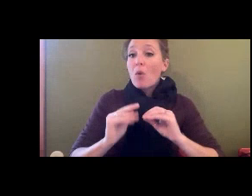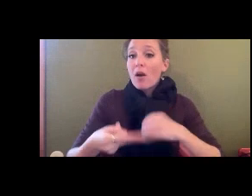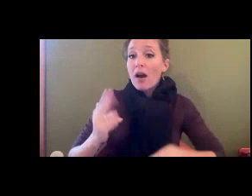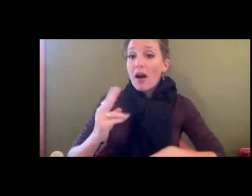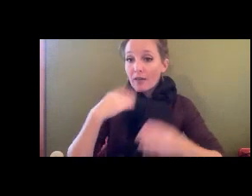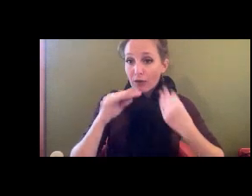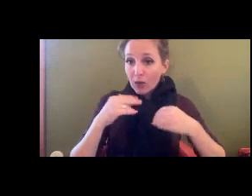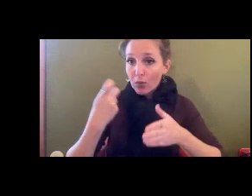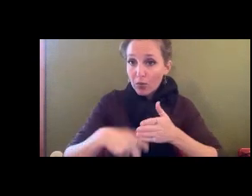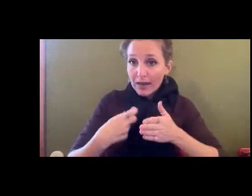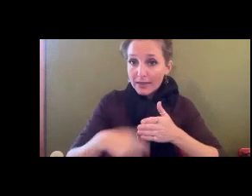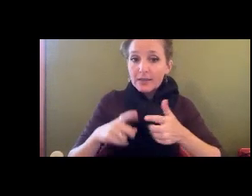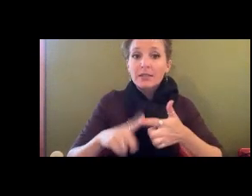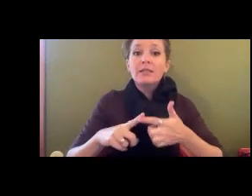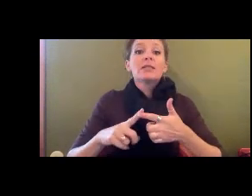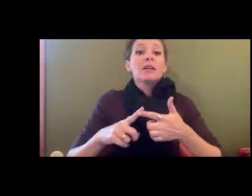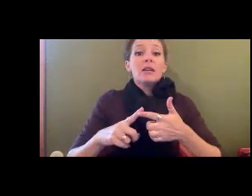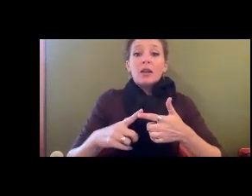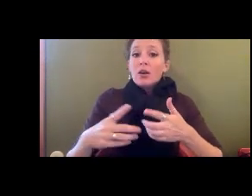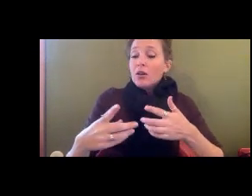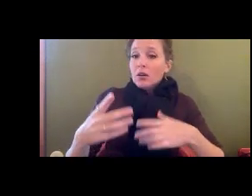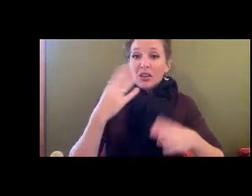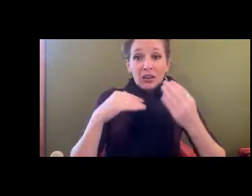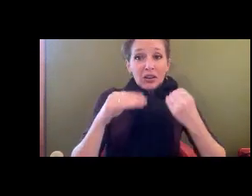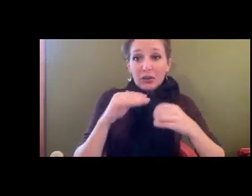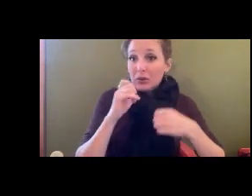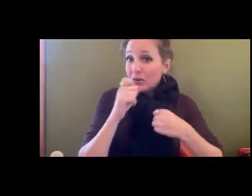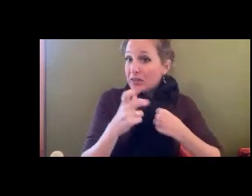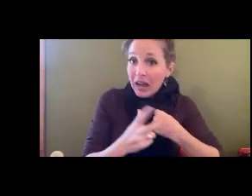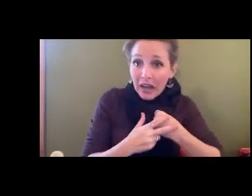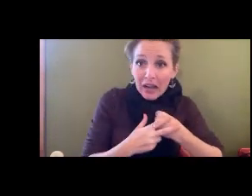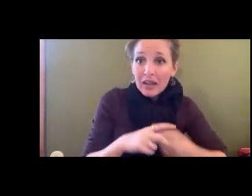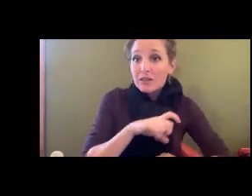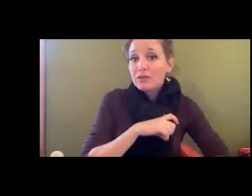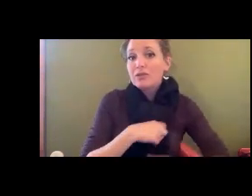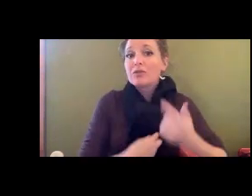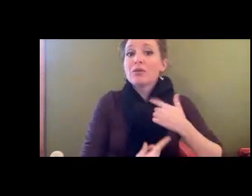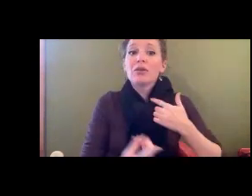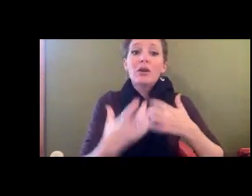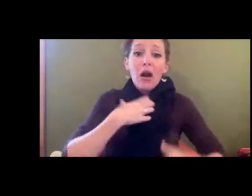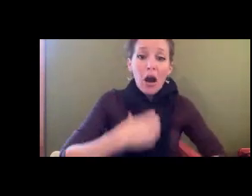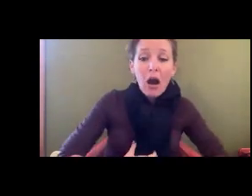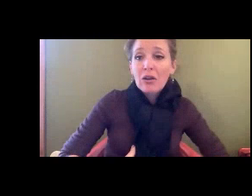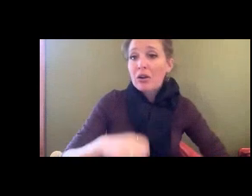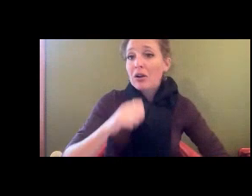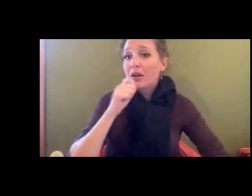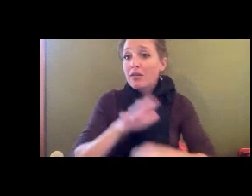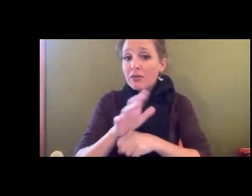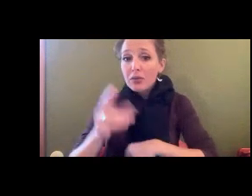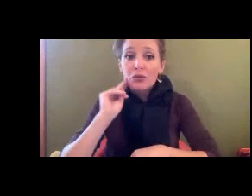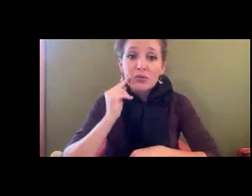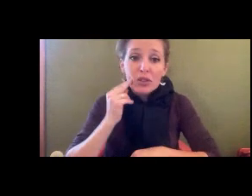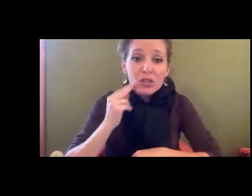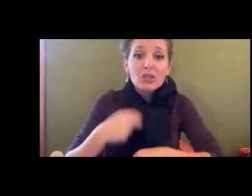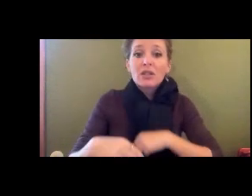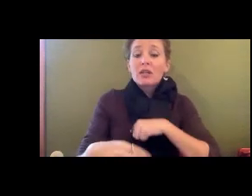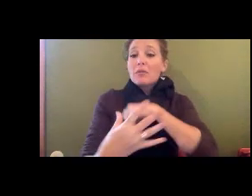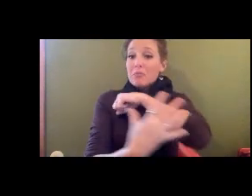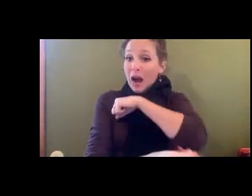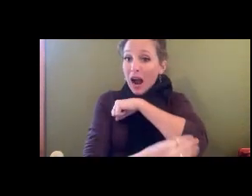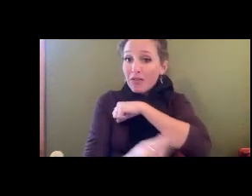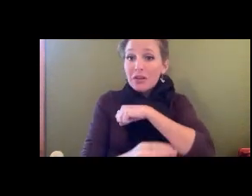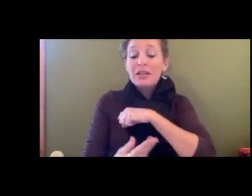greater food insecurity, hunger and malnutrition, increased poverty, greater use of natural resources, such as